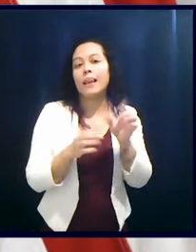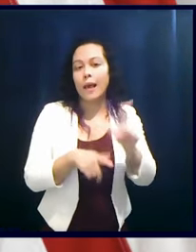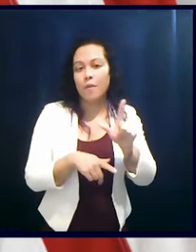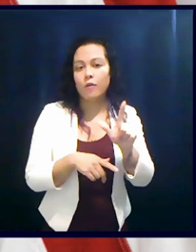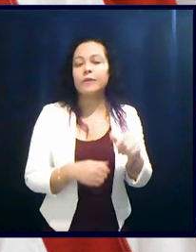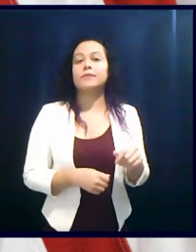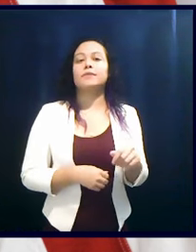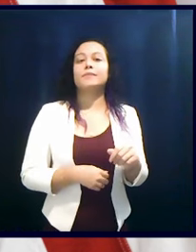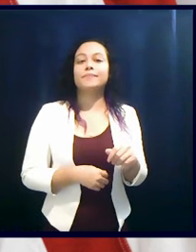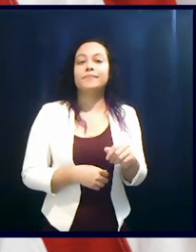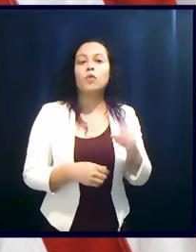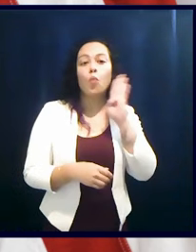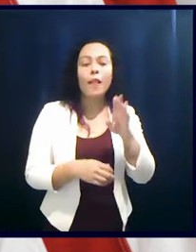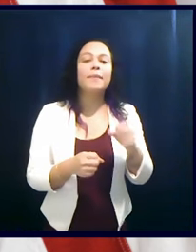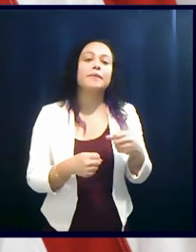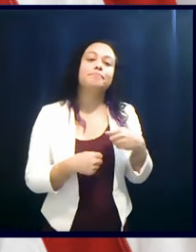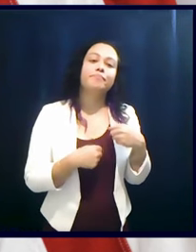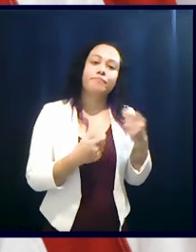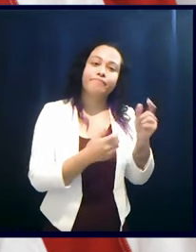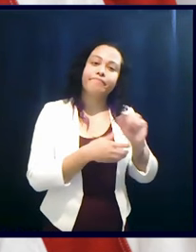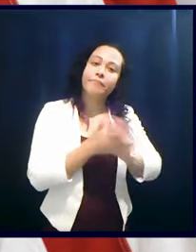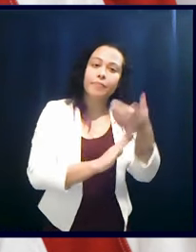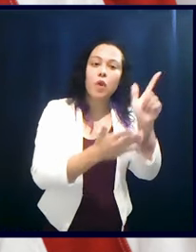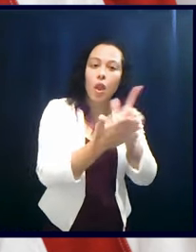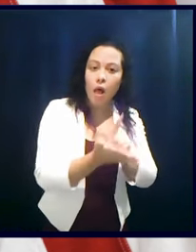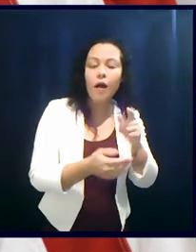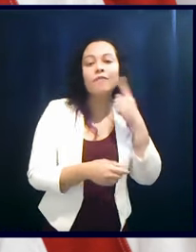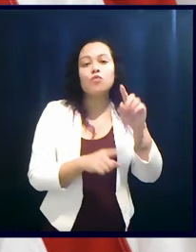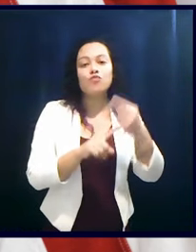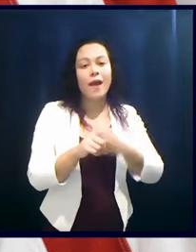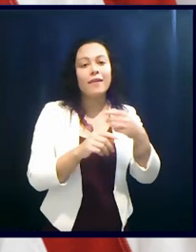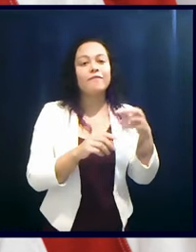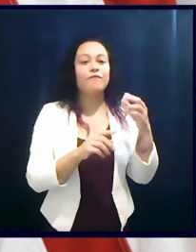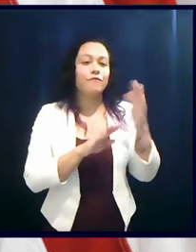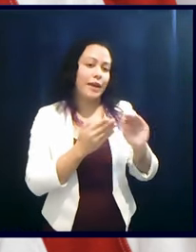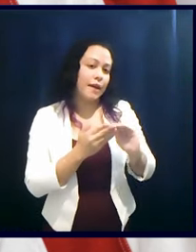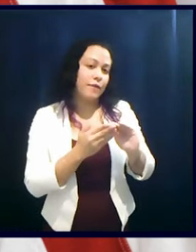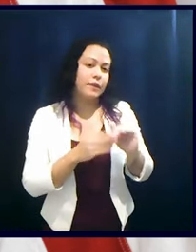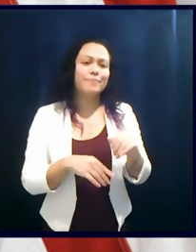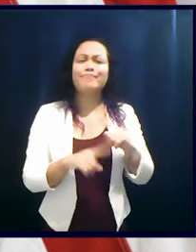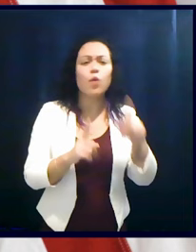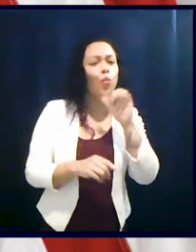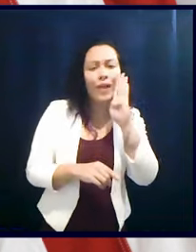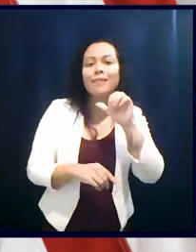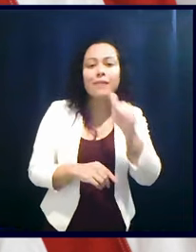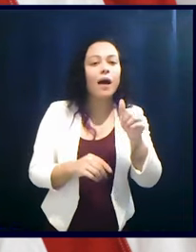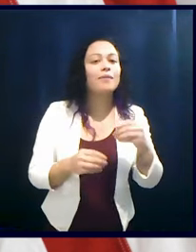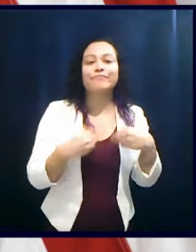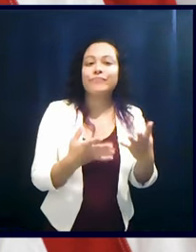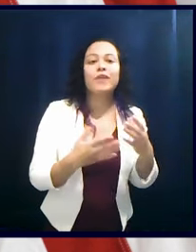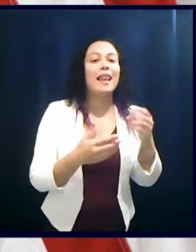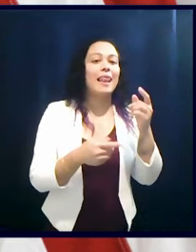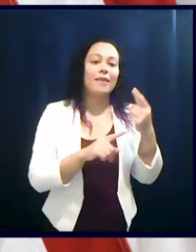be enacting a policy of rent forgiveness, but we will not be enacting rent forgiveness. Many of